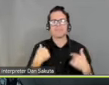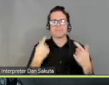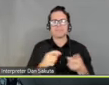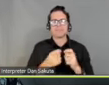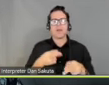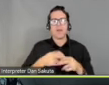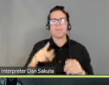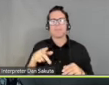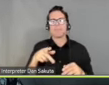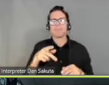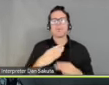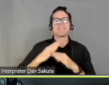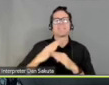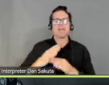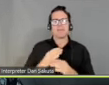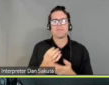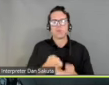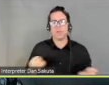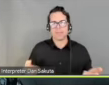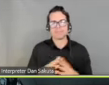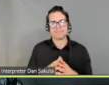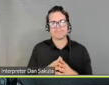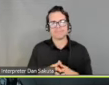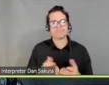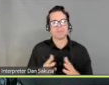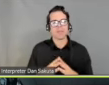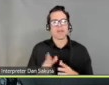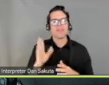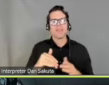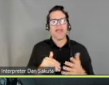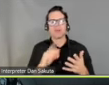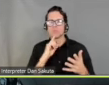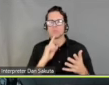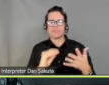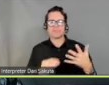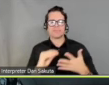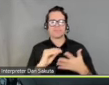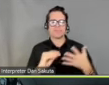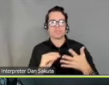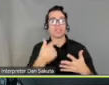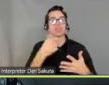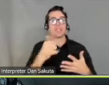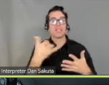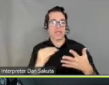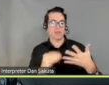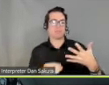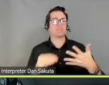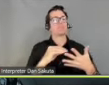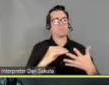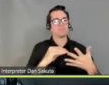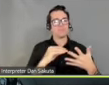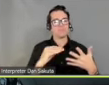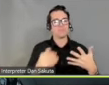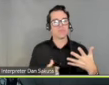equipment. And that I would actually rank somewhere between the green and the yellow areas because it's stopping